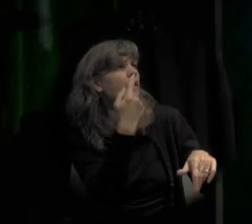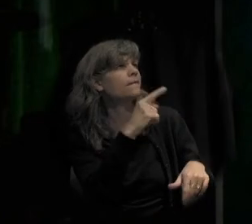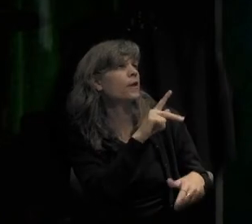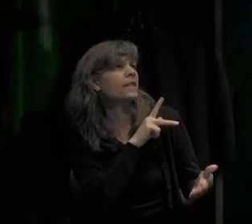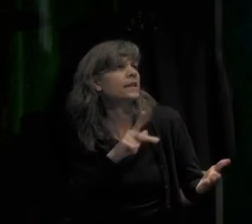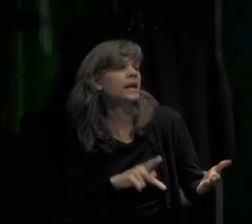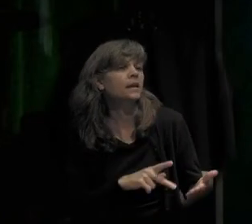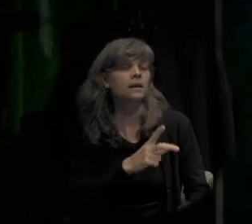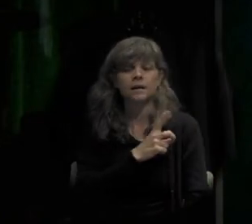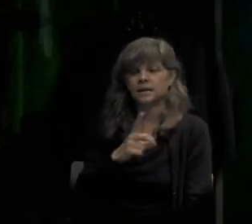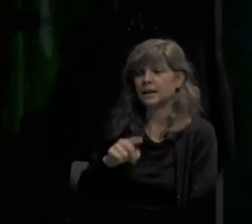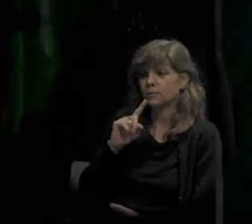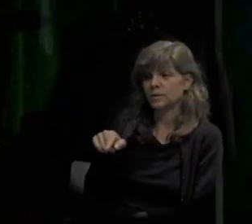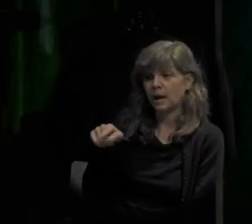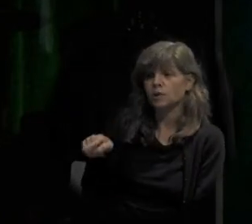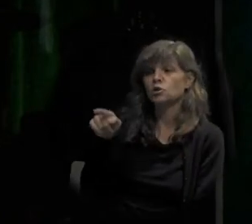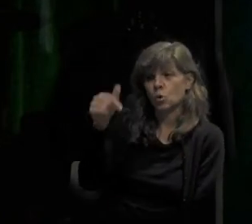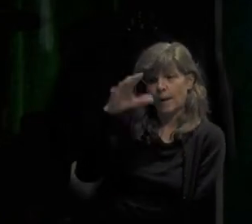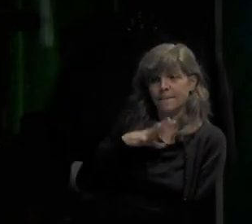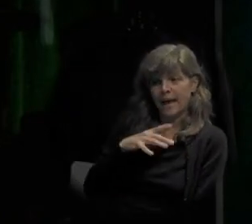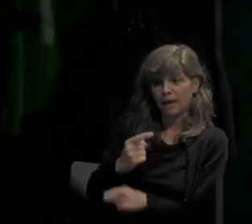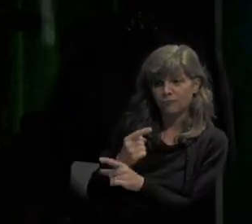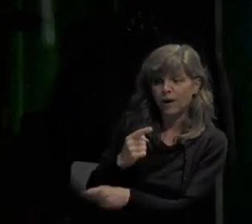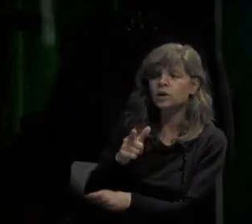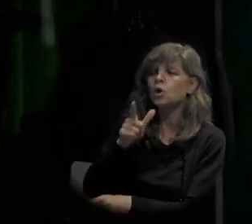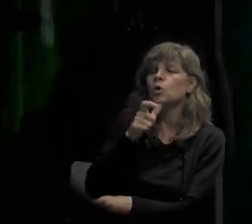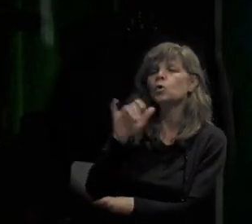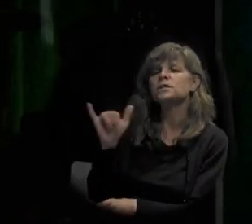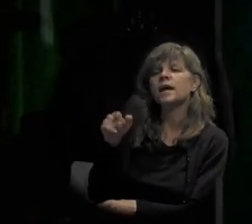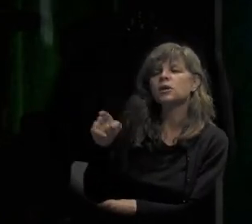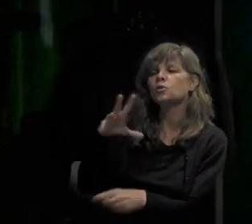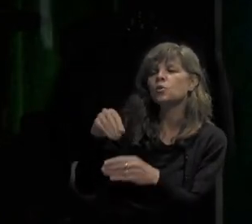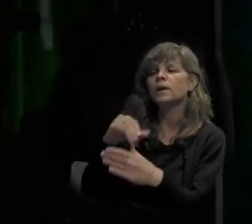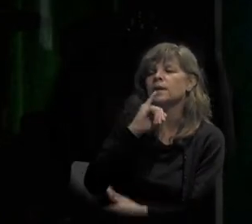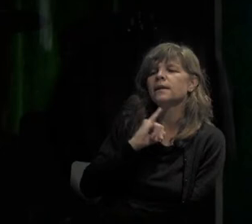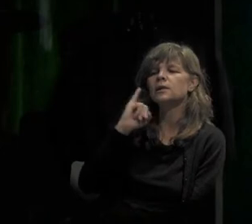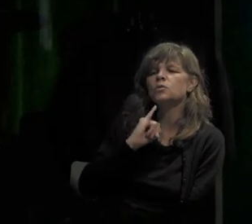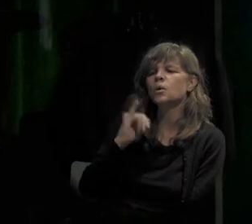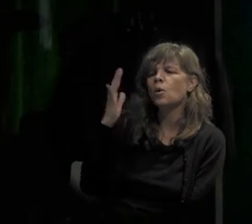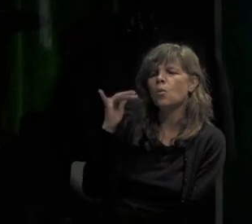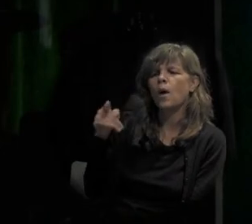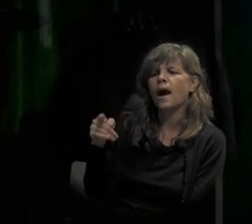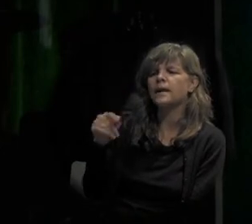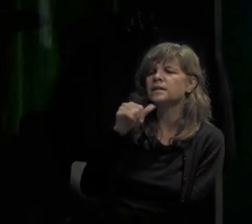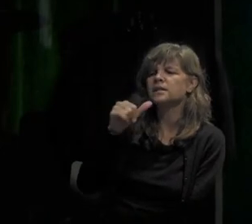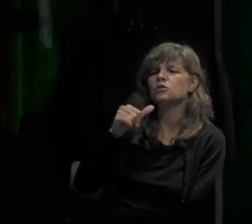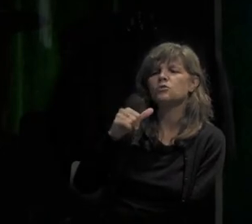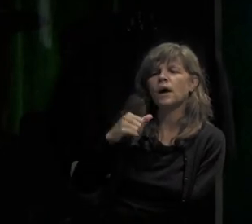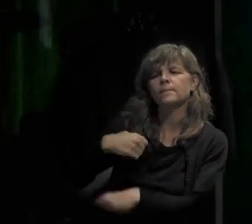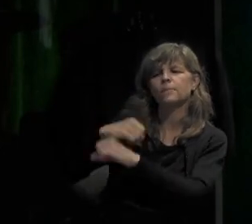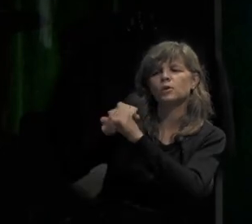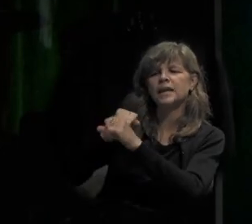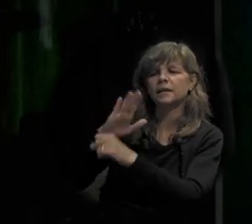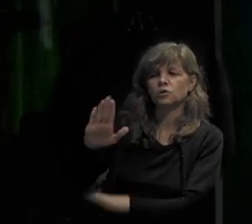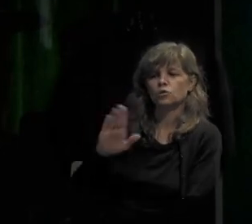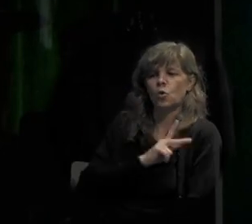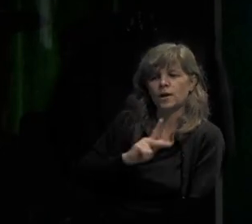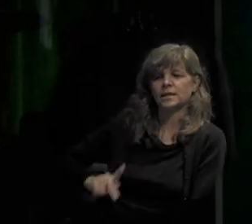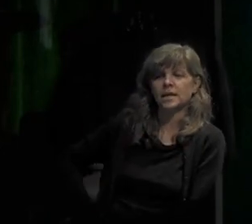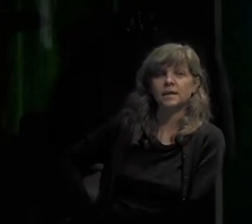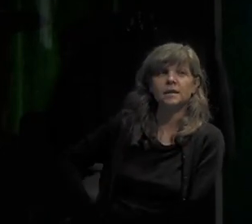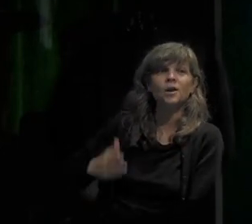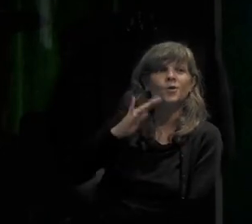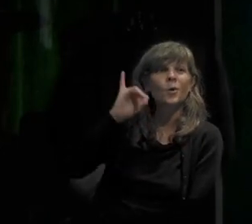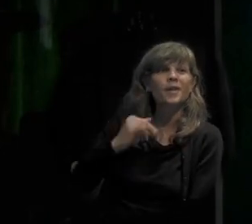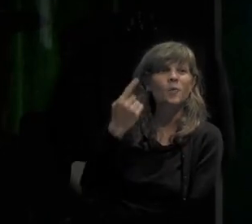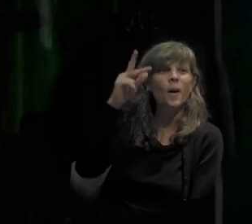said to Abner, are you not a man? Who's like you in Israel? Why then have you not kept watch over your lord the king? For one of the